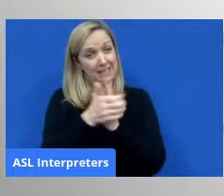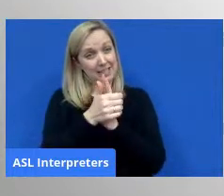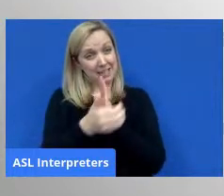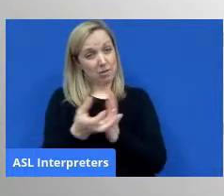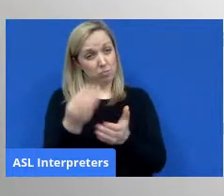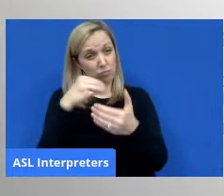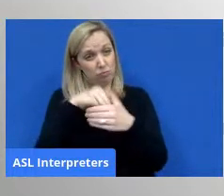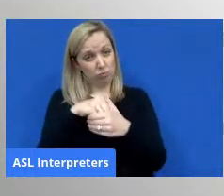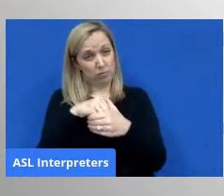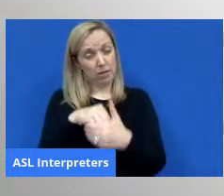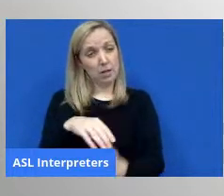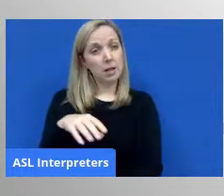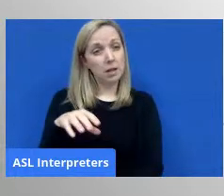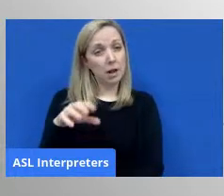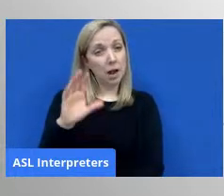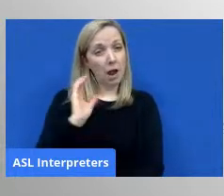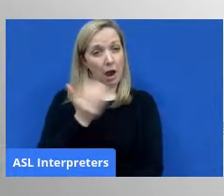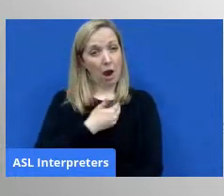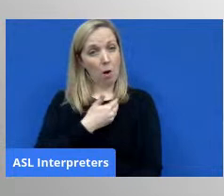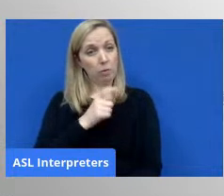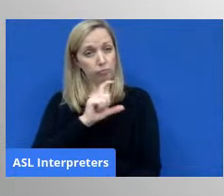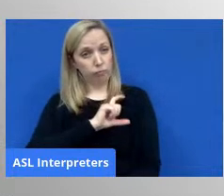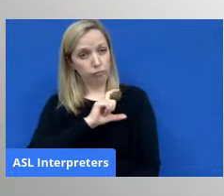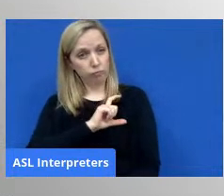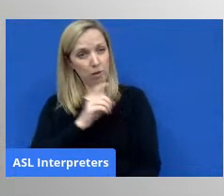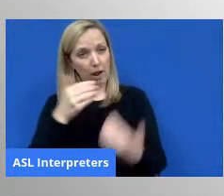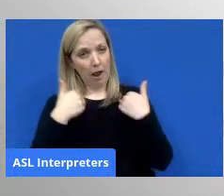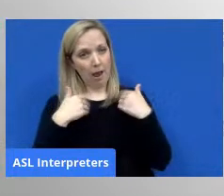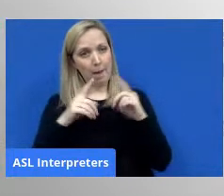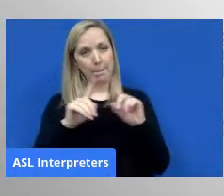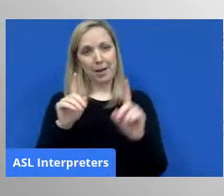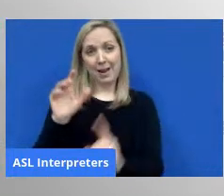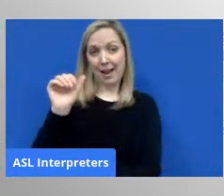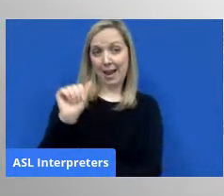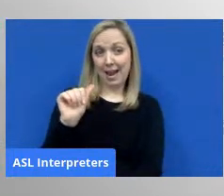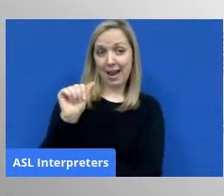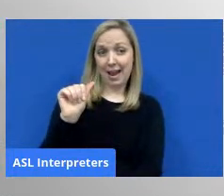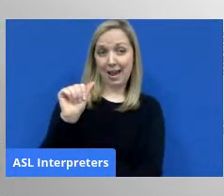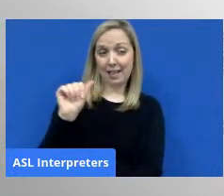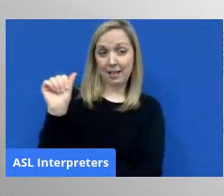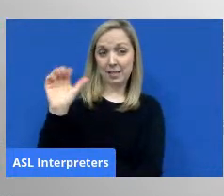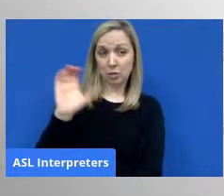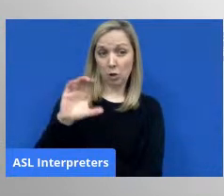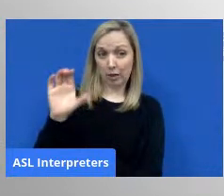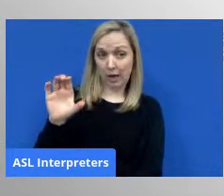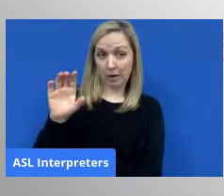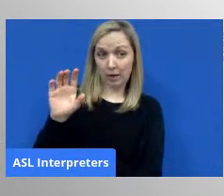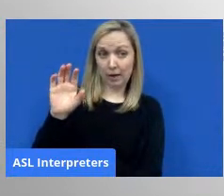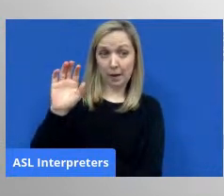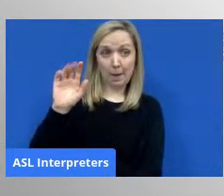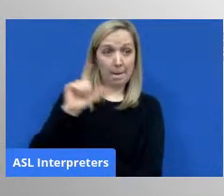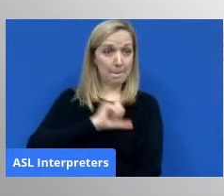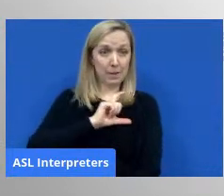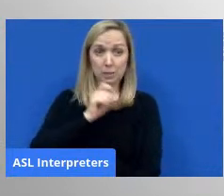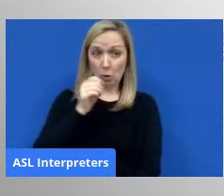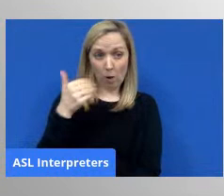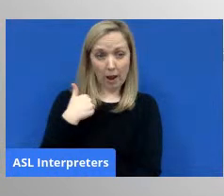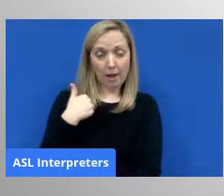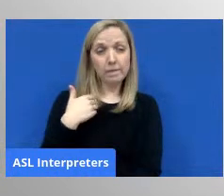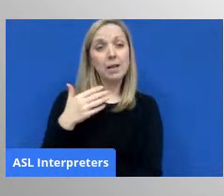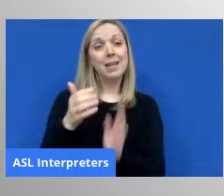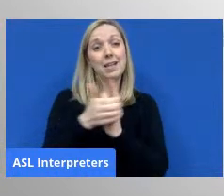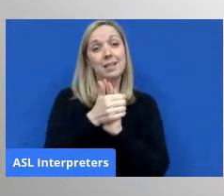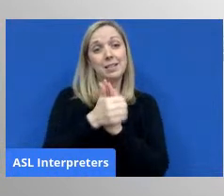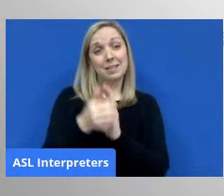would have that is not needed for ACCPD police officer. The skill sets that are desired and required